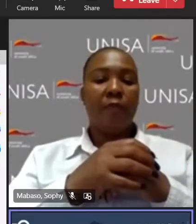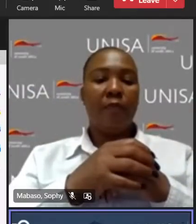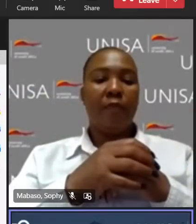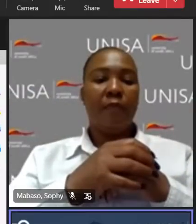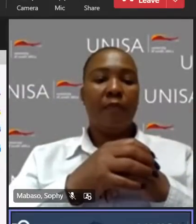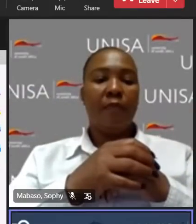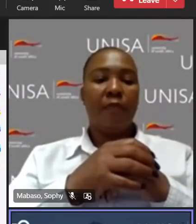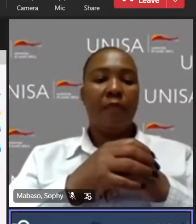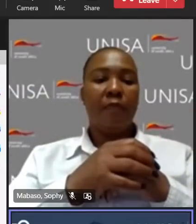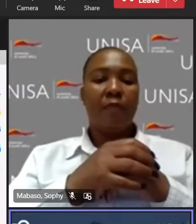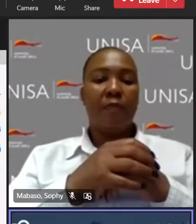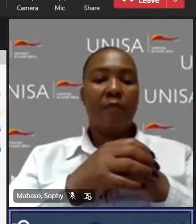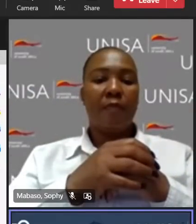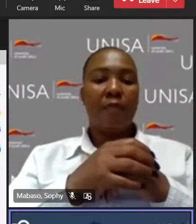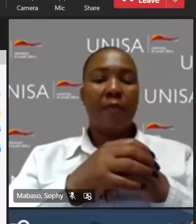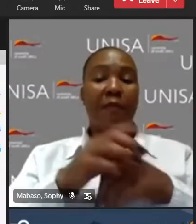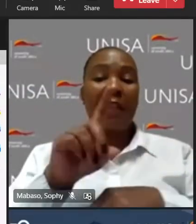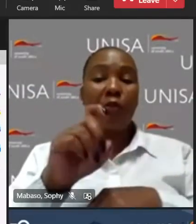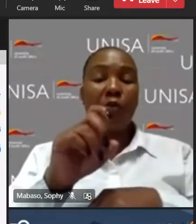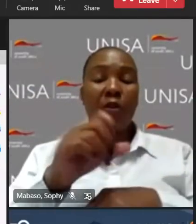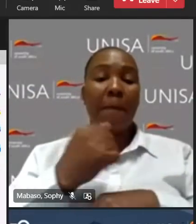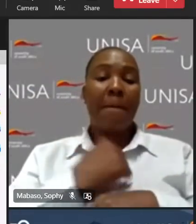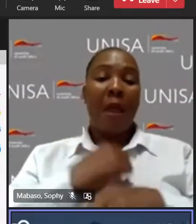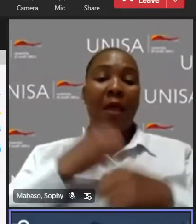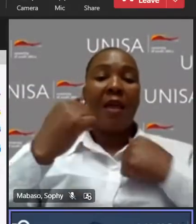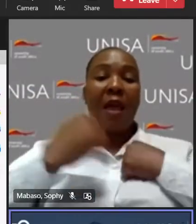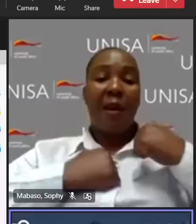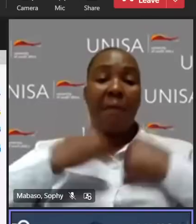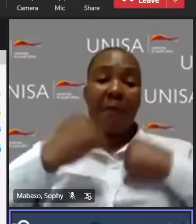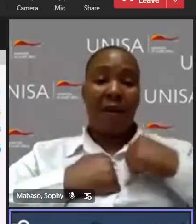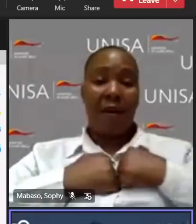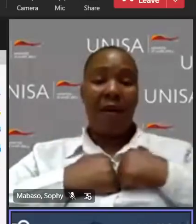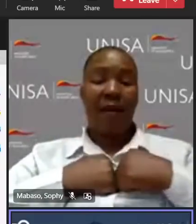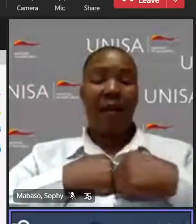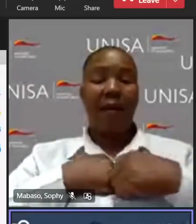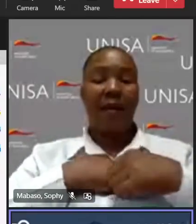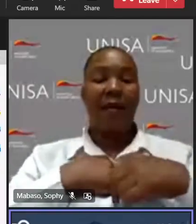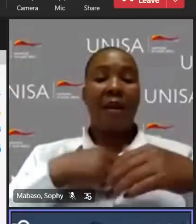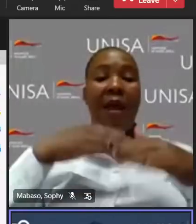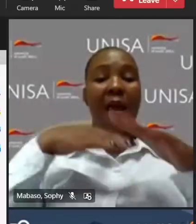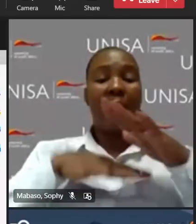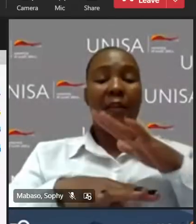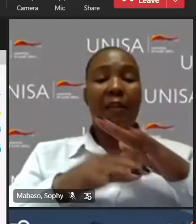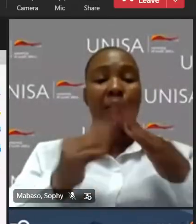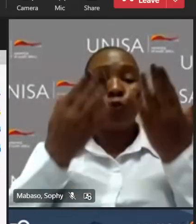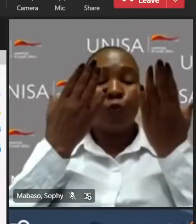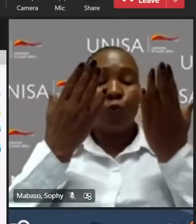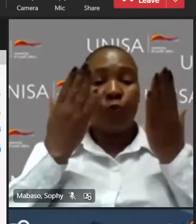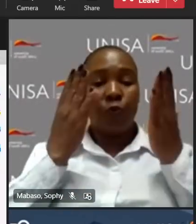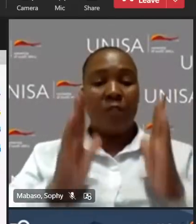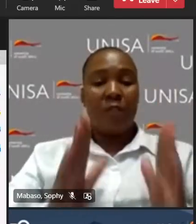If you click on My Admin, under Student Admin,